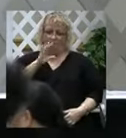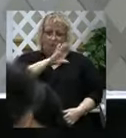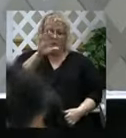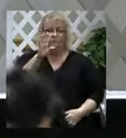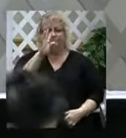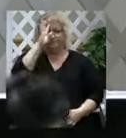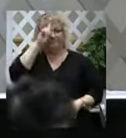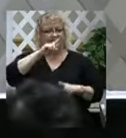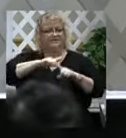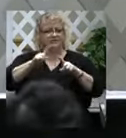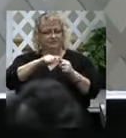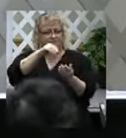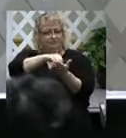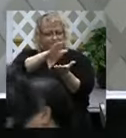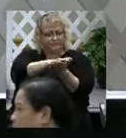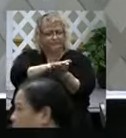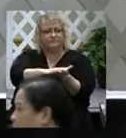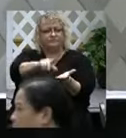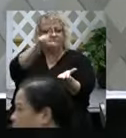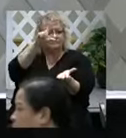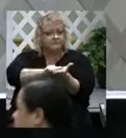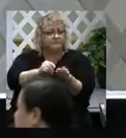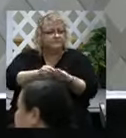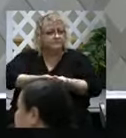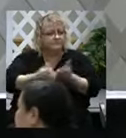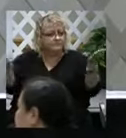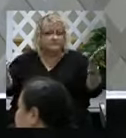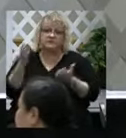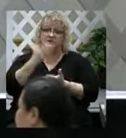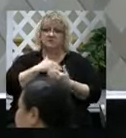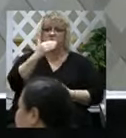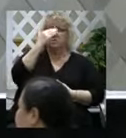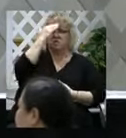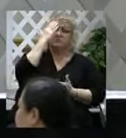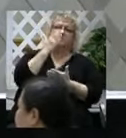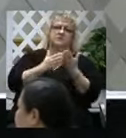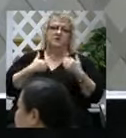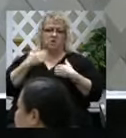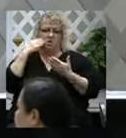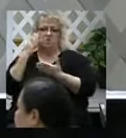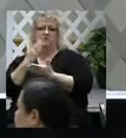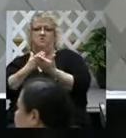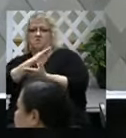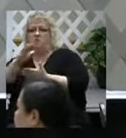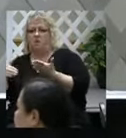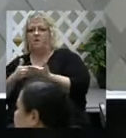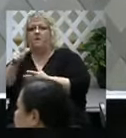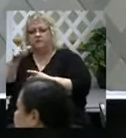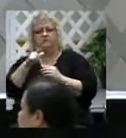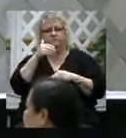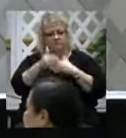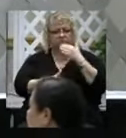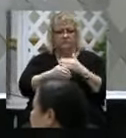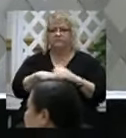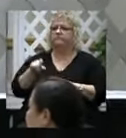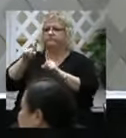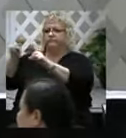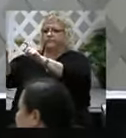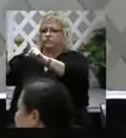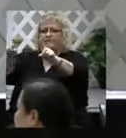of publications. Sometimes we know about them, sometimes we don't. But it's good to just go through the drill, the exercise of knocking on these